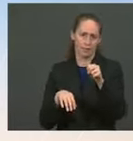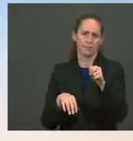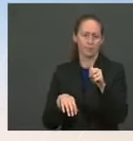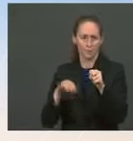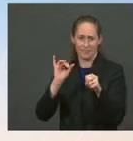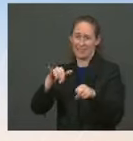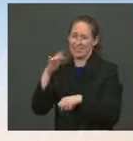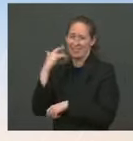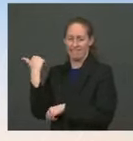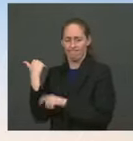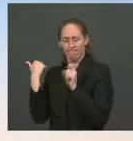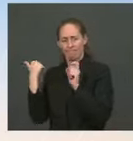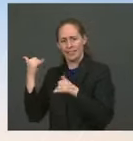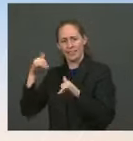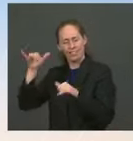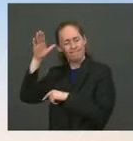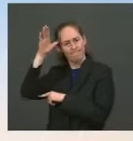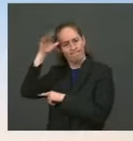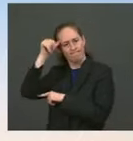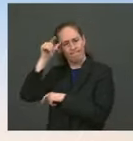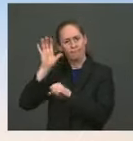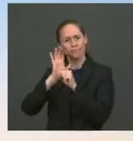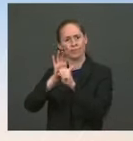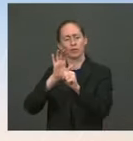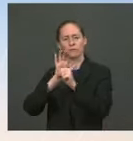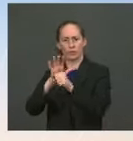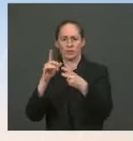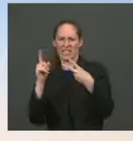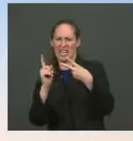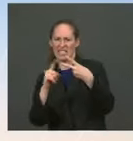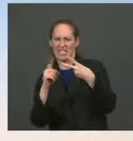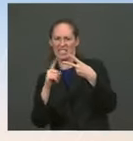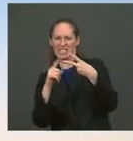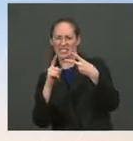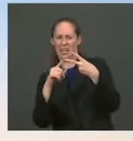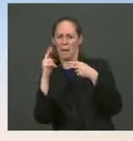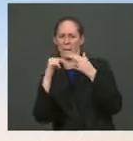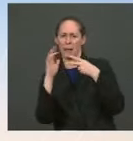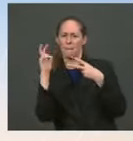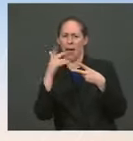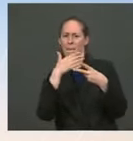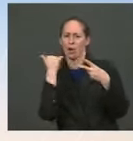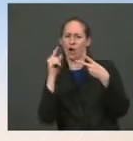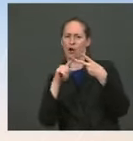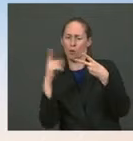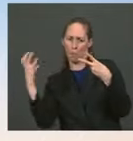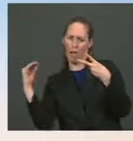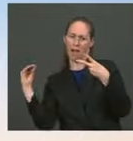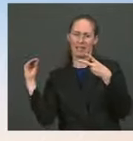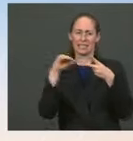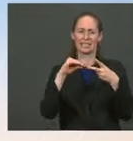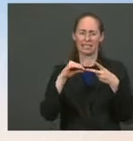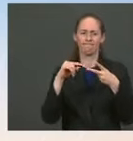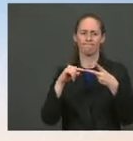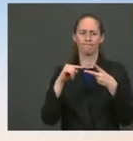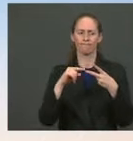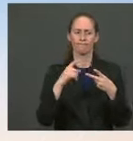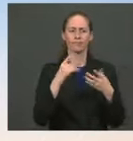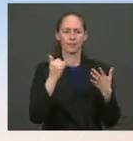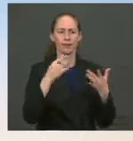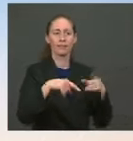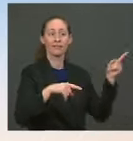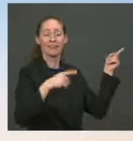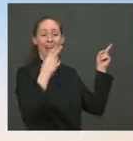to fight for the Build Back Better plan. This is why he's going to continue to talk to members on the Hill to make sure that this has happened. But he